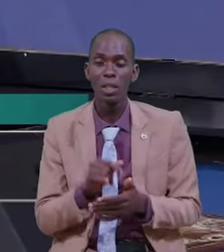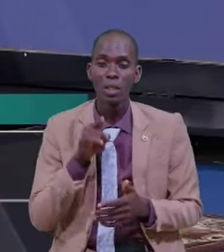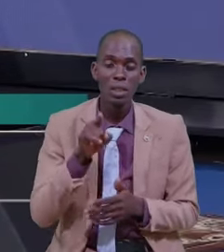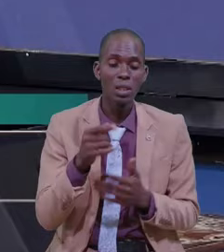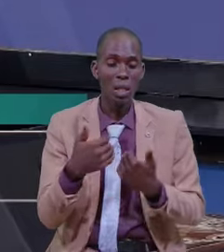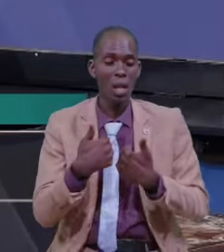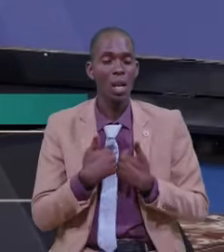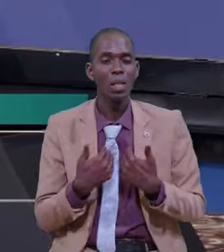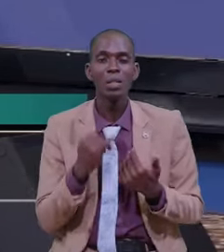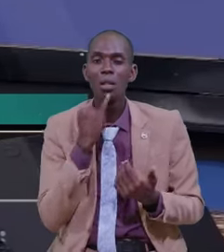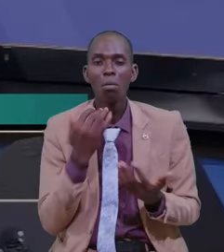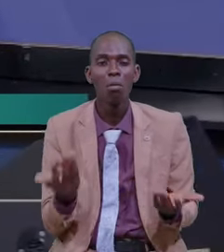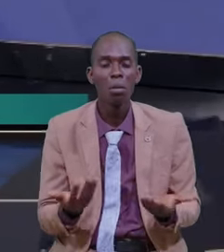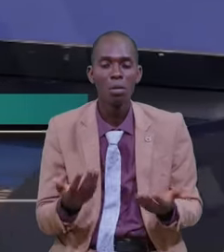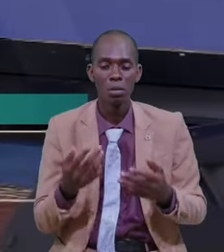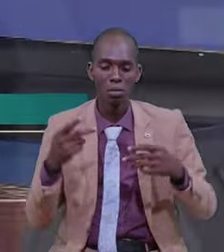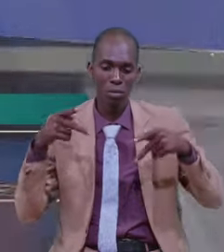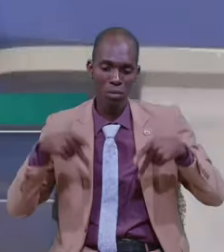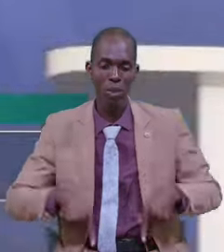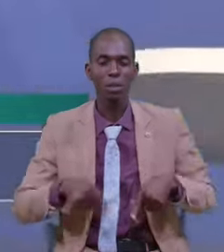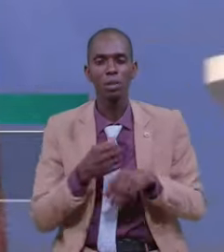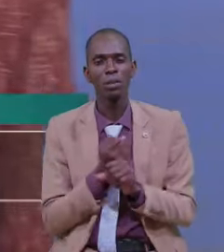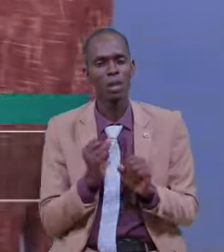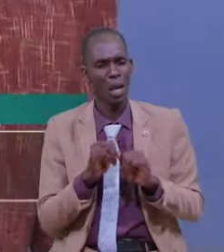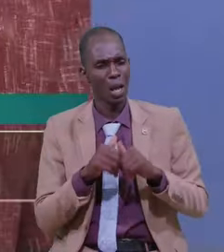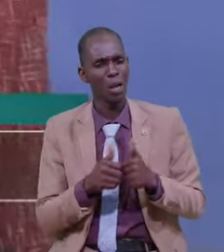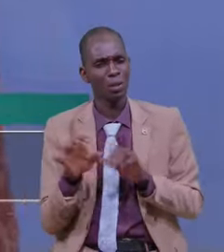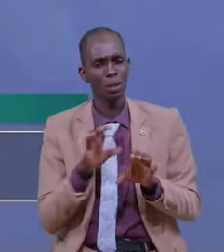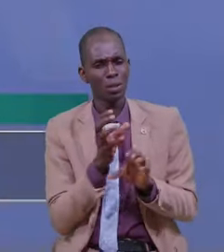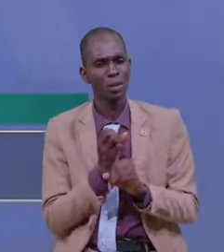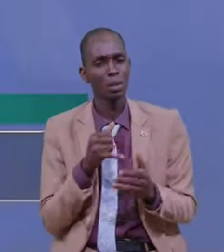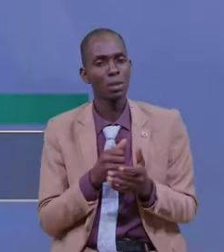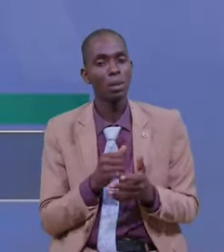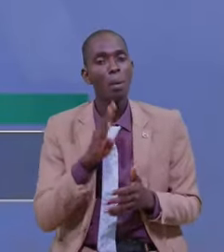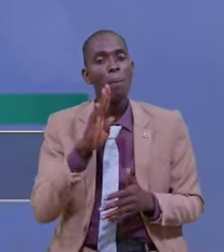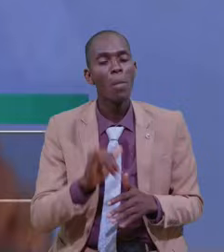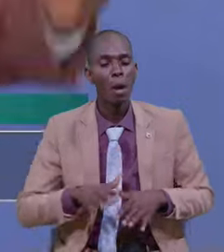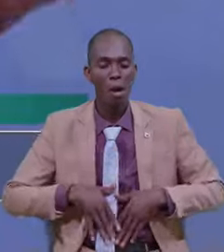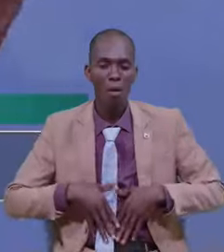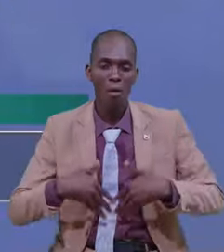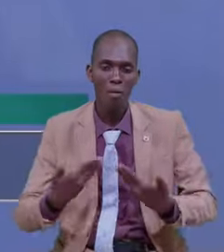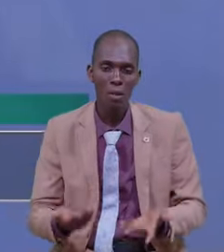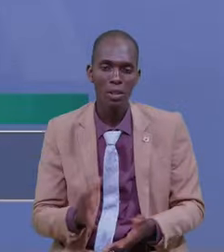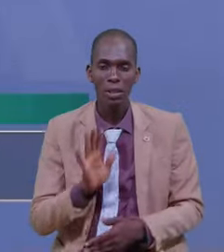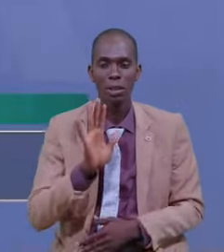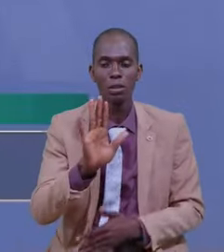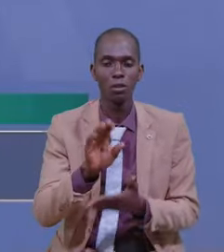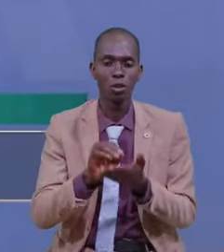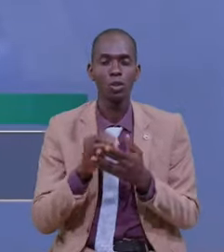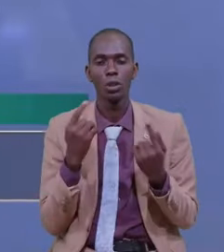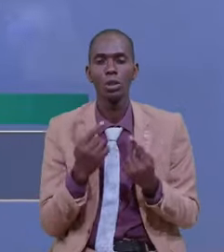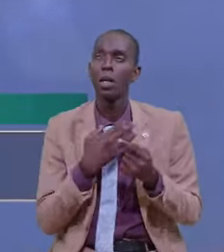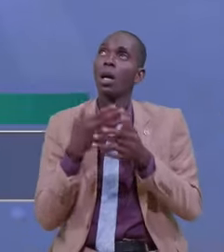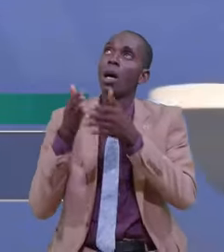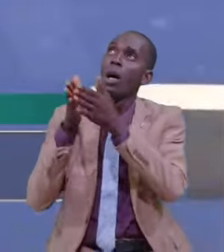personal salvation. How did he do that? He confessed his sin. He asked for